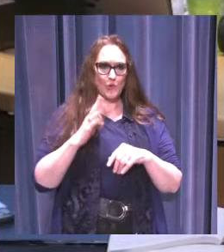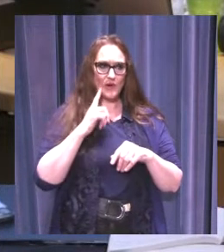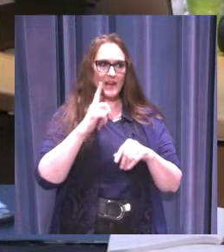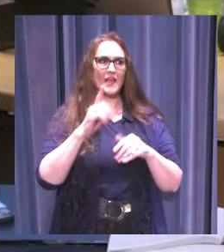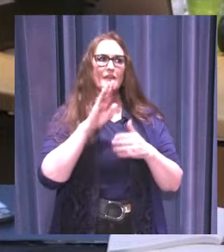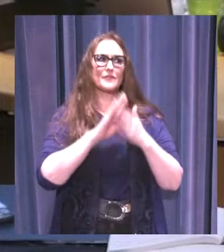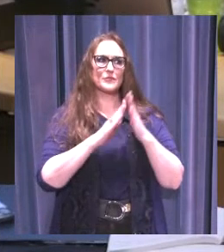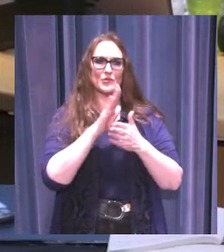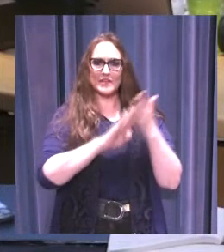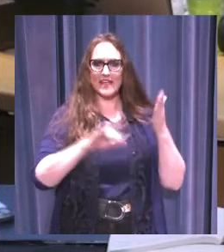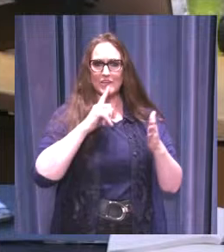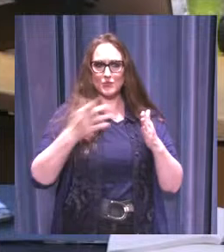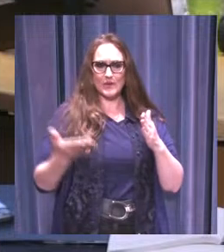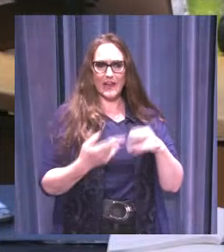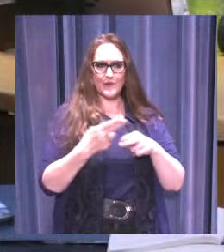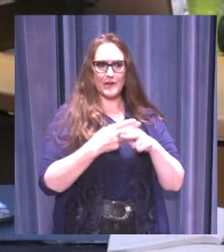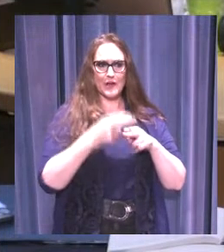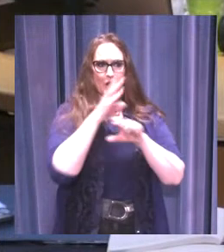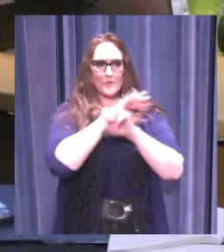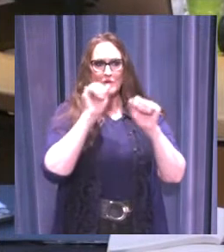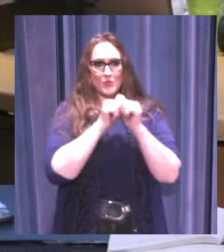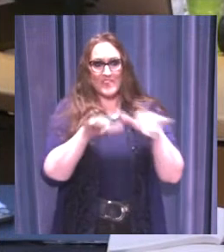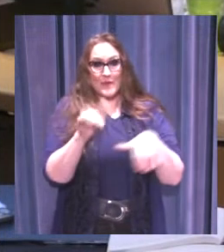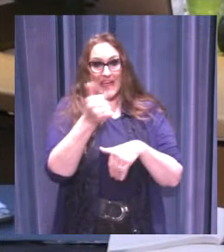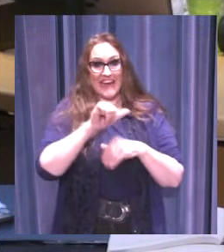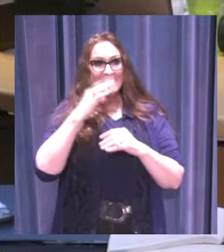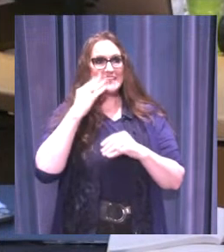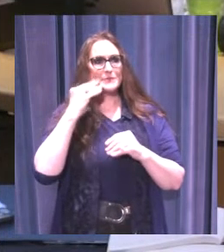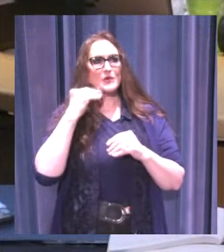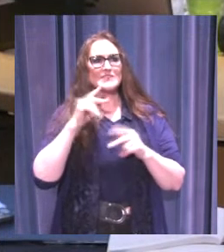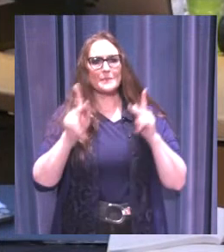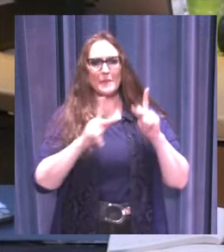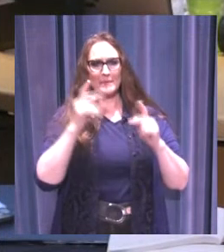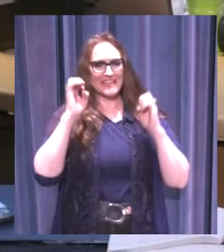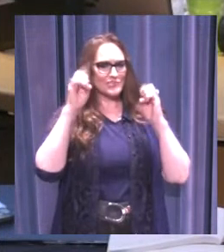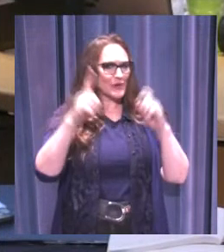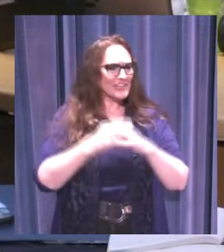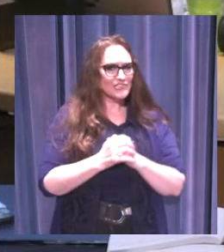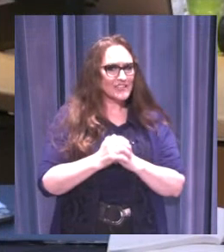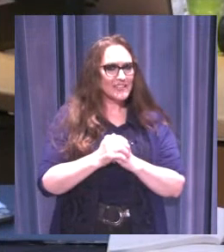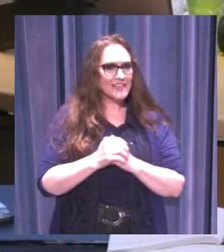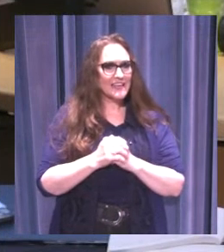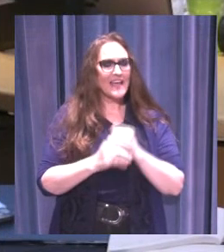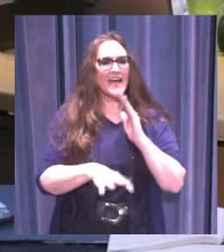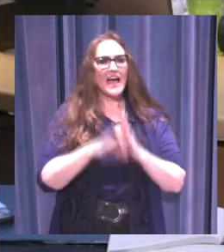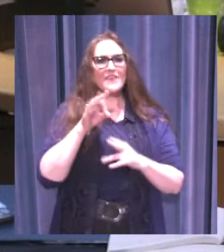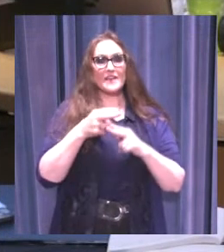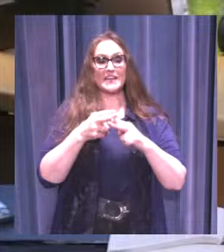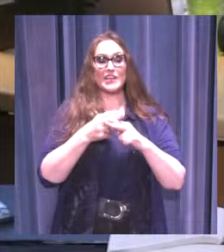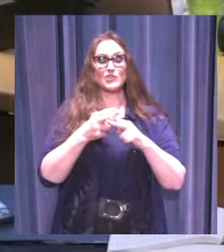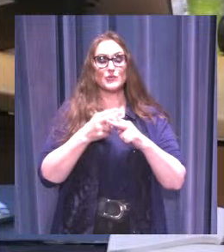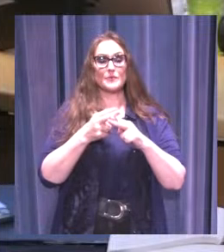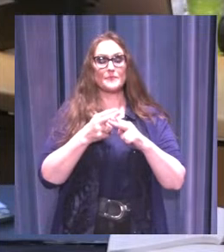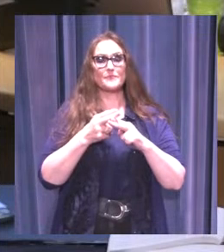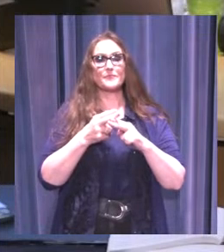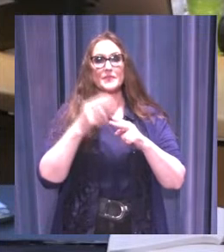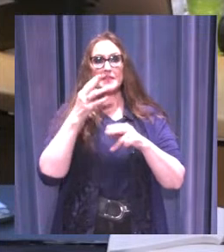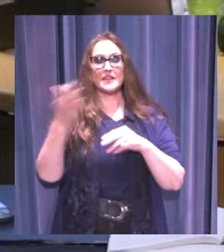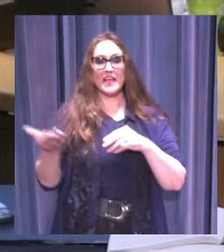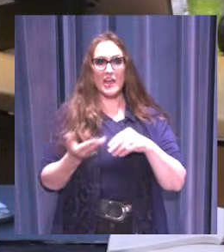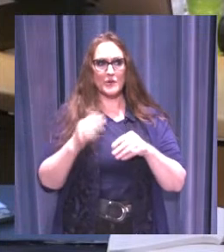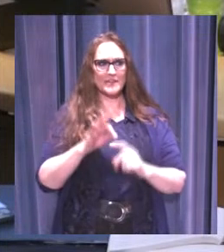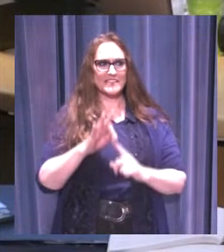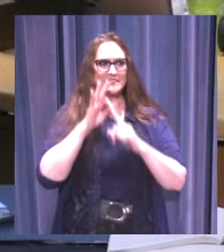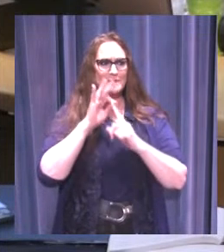would hire an interim president without any experience in public education. I find the interim hiring